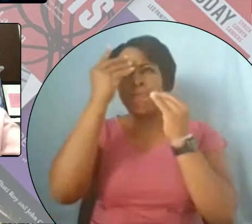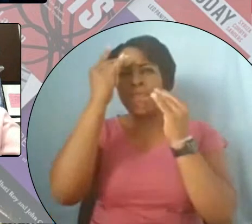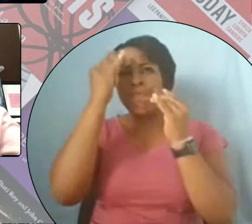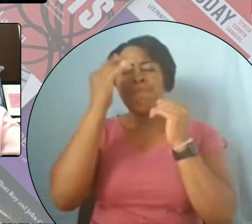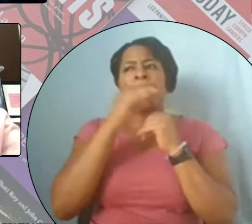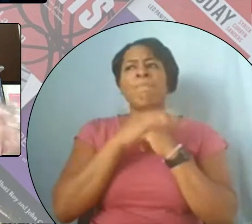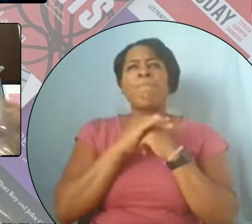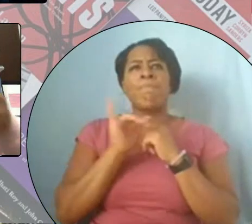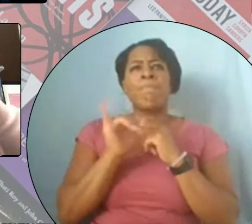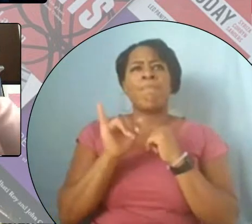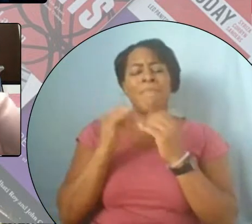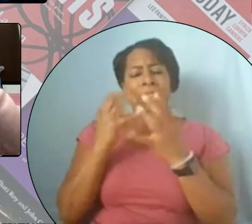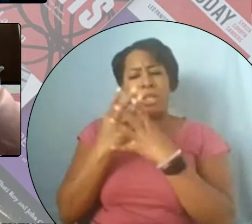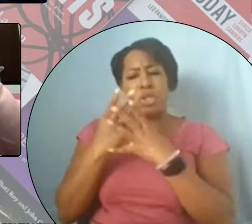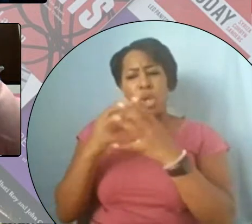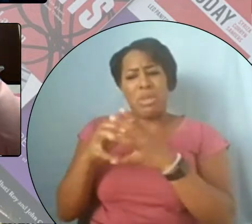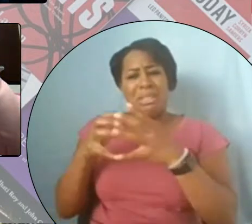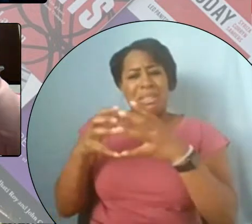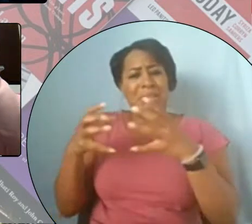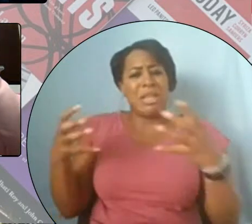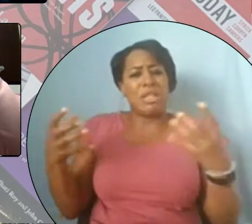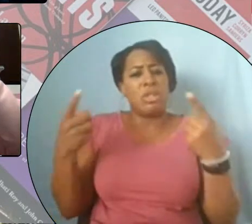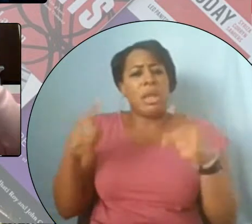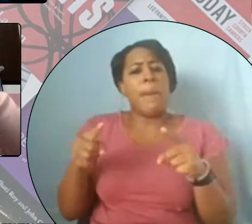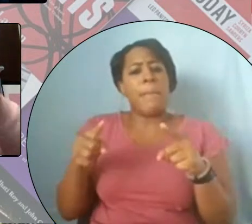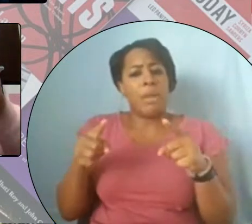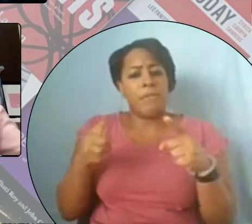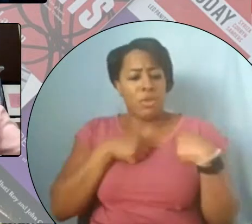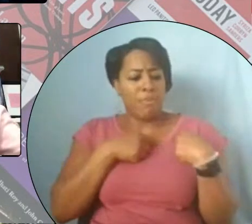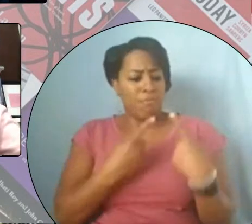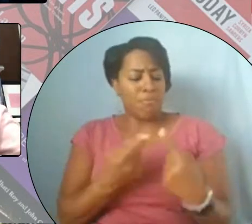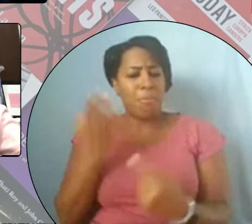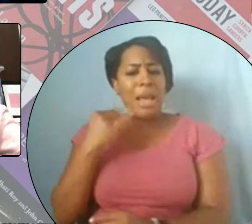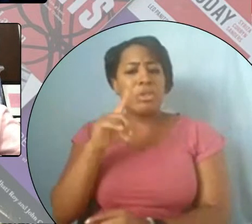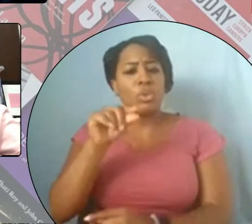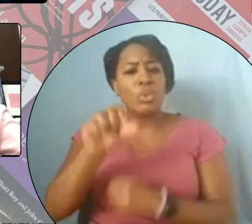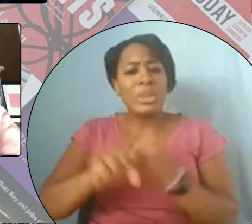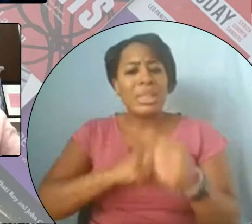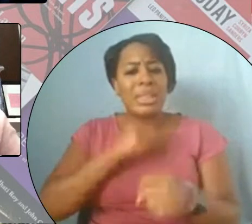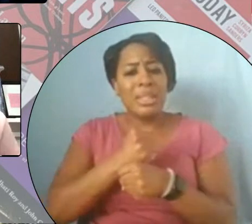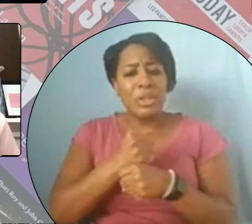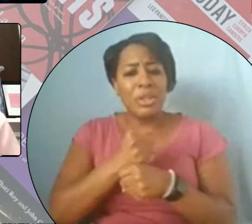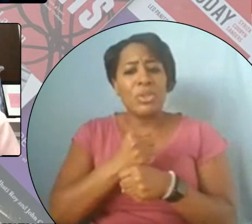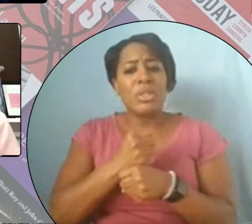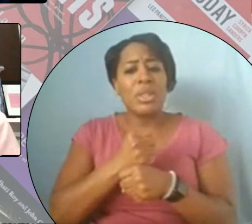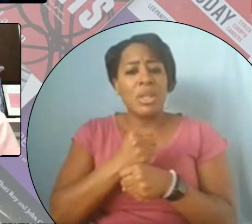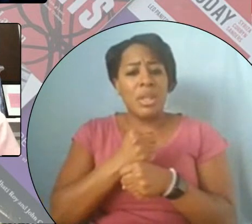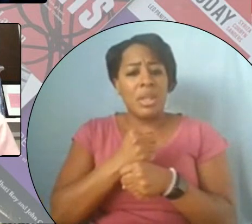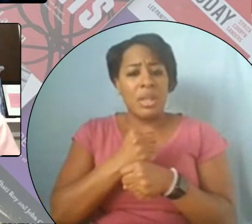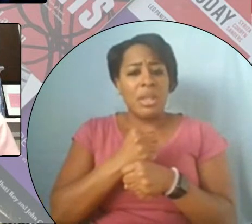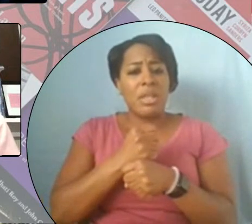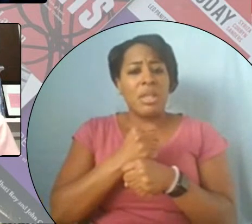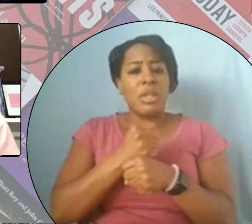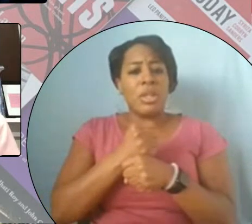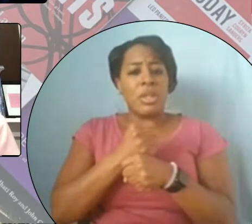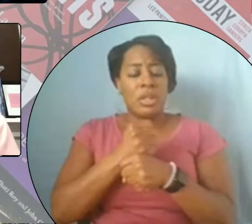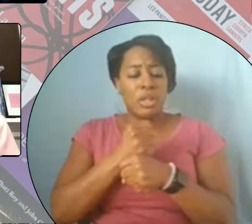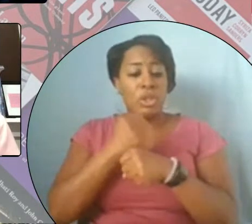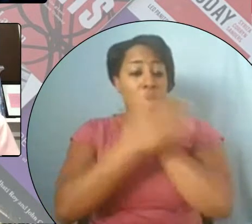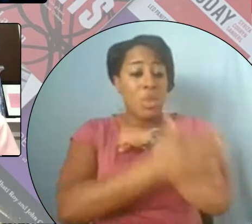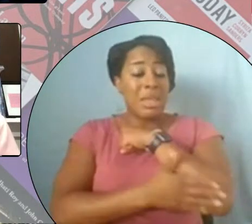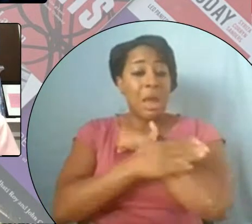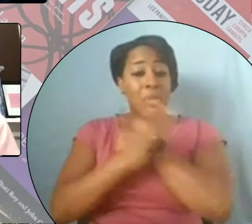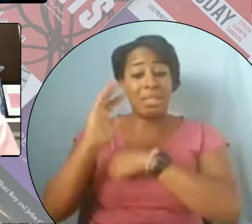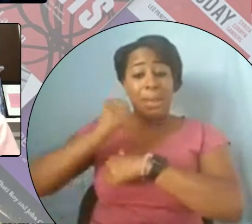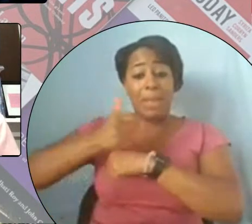jail expansions that happen over the last 20 years, right? So the counties that built the largest jails over the last 20 years